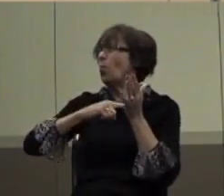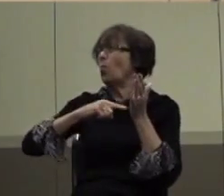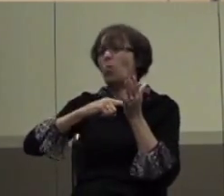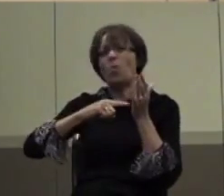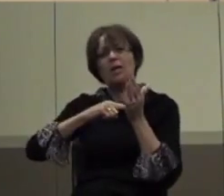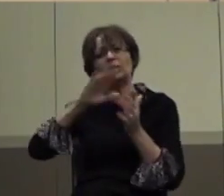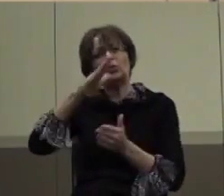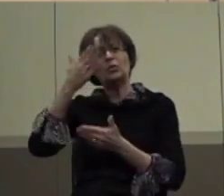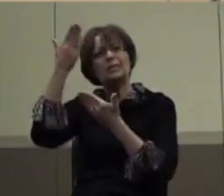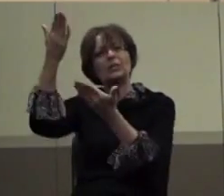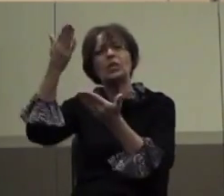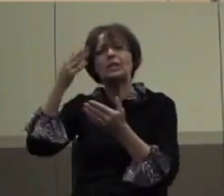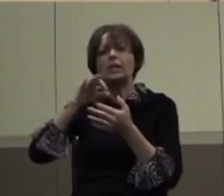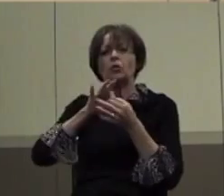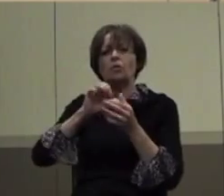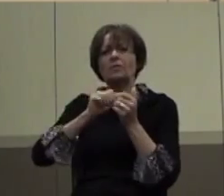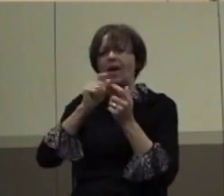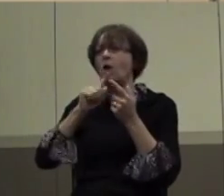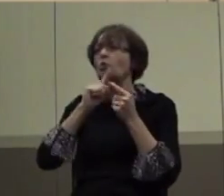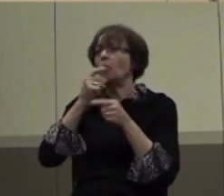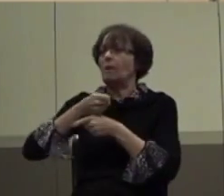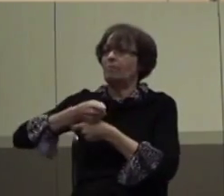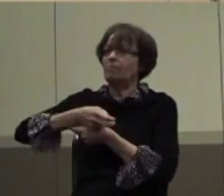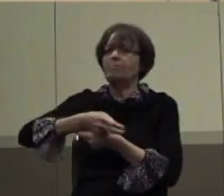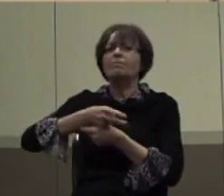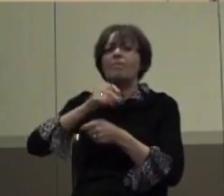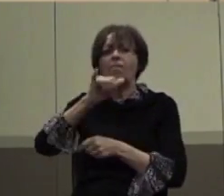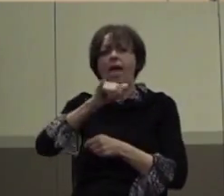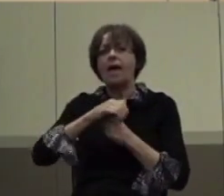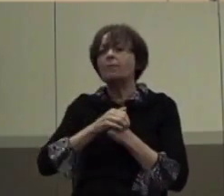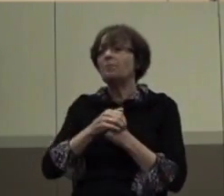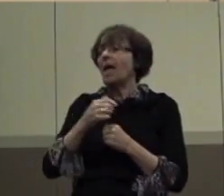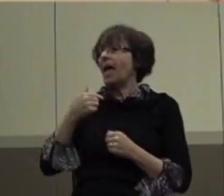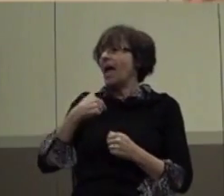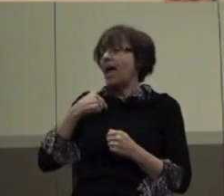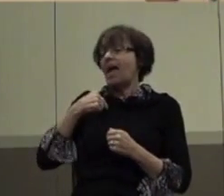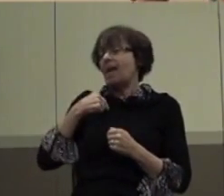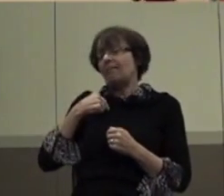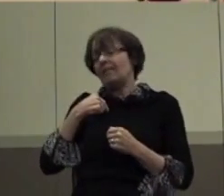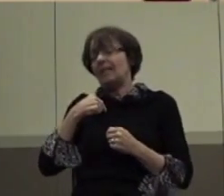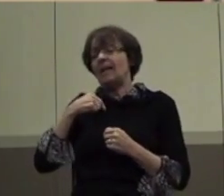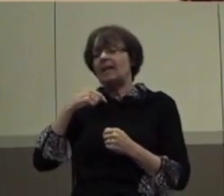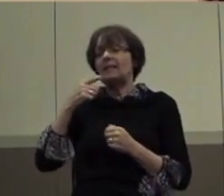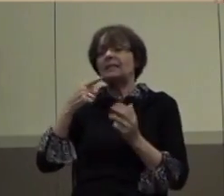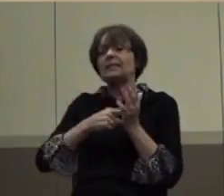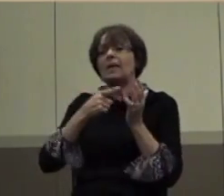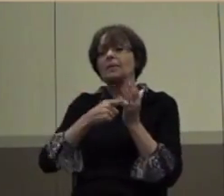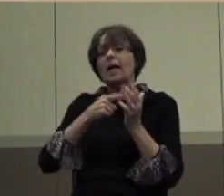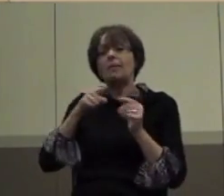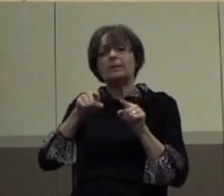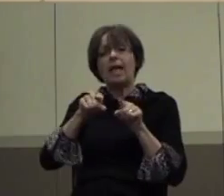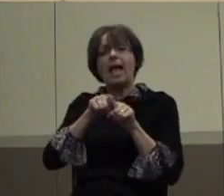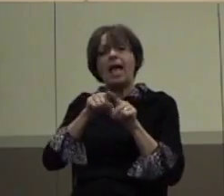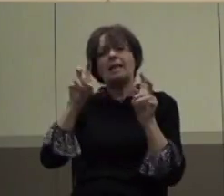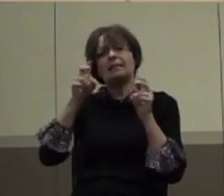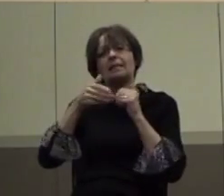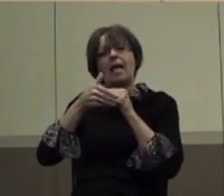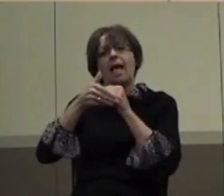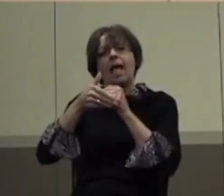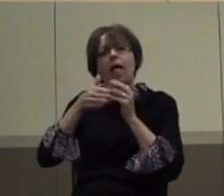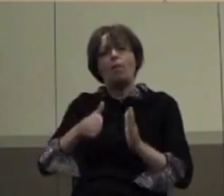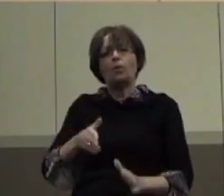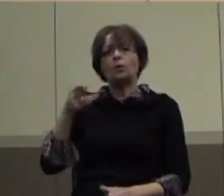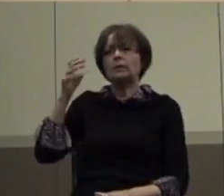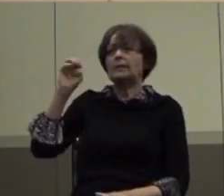your suggestion in terms of how to get past this? And it's kind of like I'm not going to. Sometimes as helpers, we feel